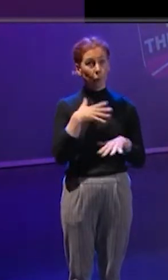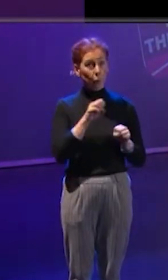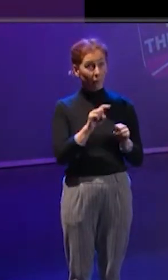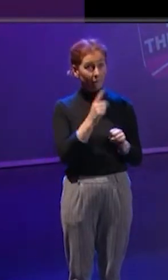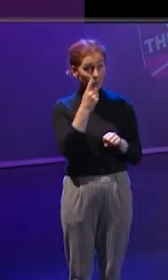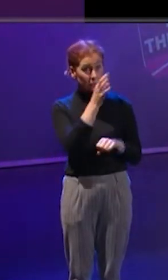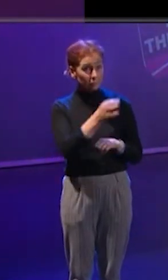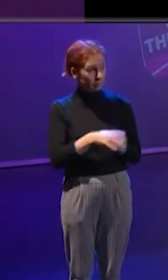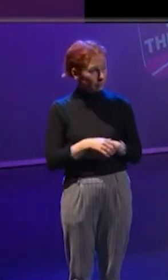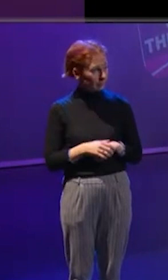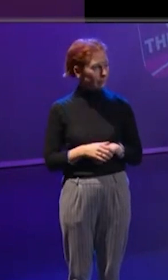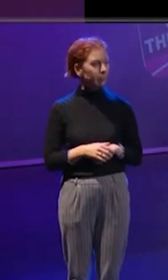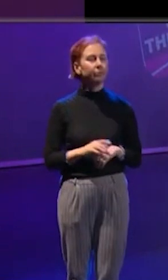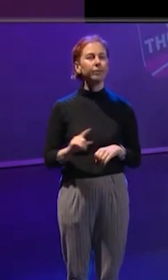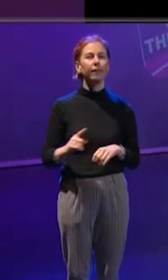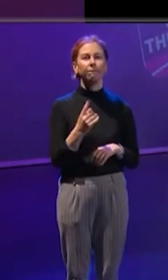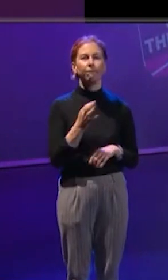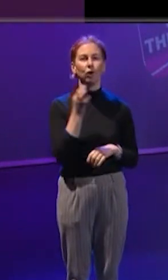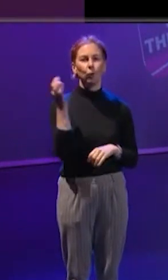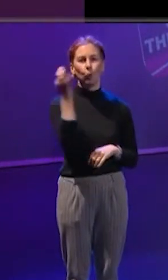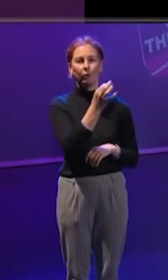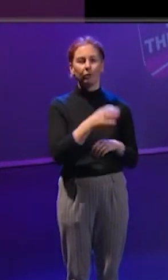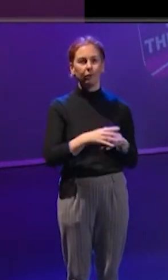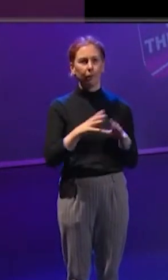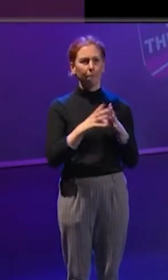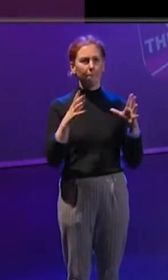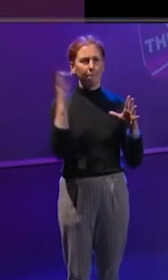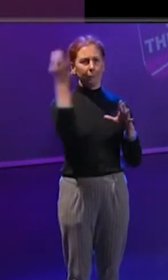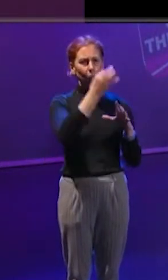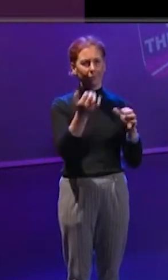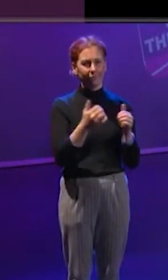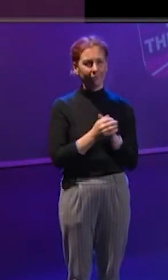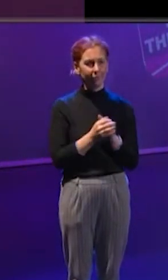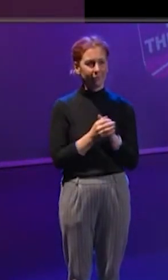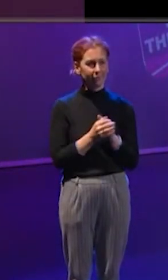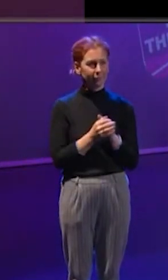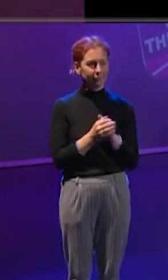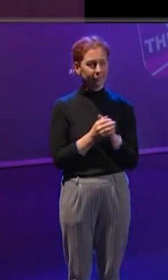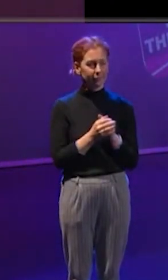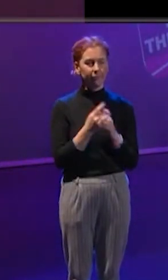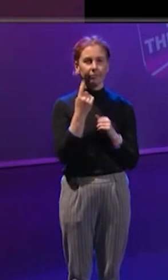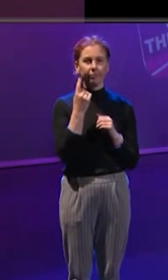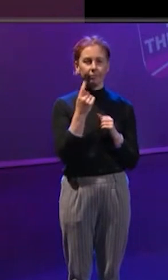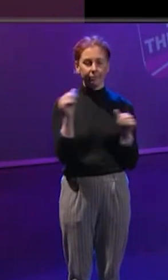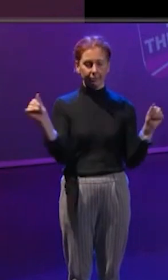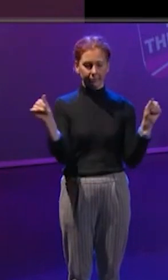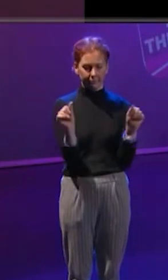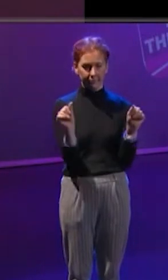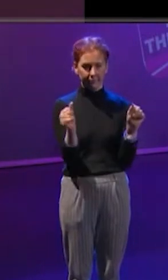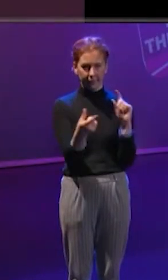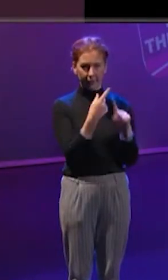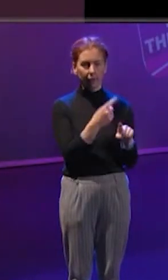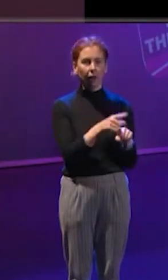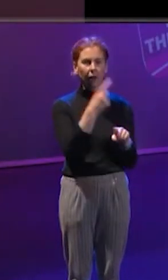question. So the first question, and probably quite a big question, is just, in a sentence, what do you think a producer